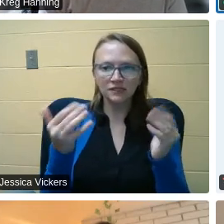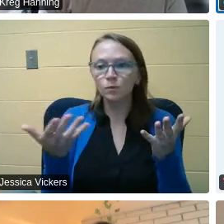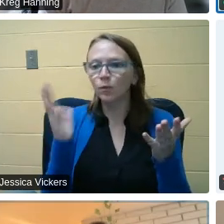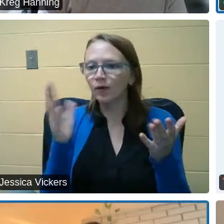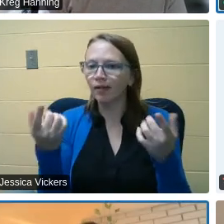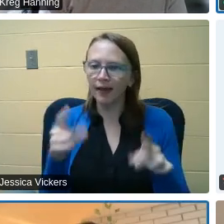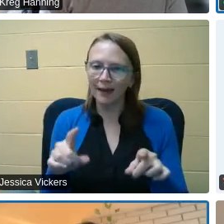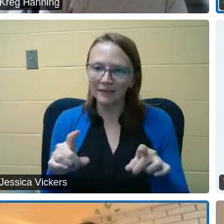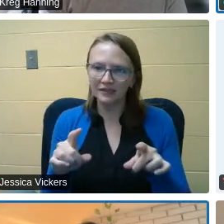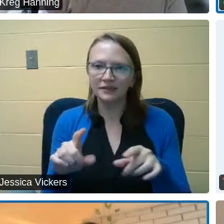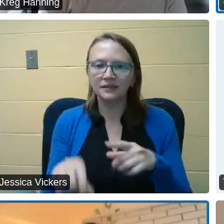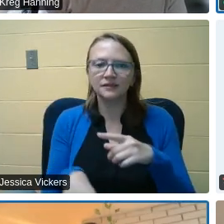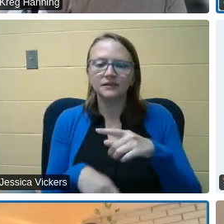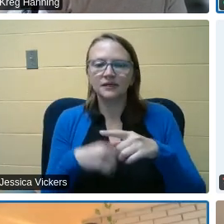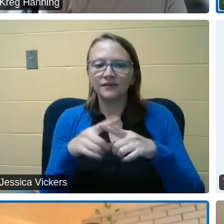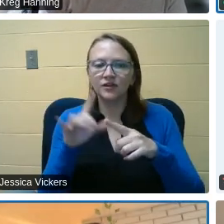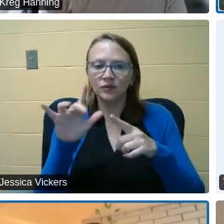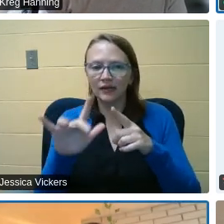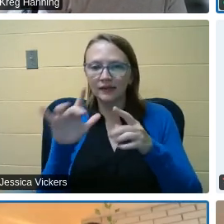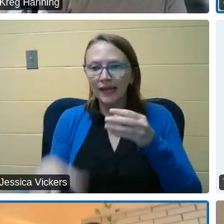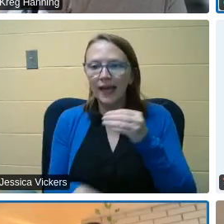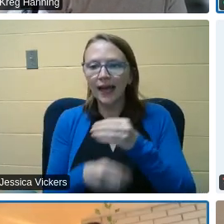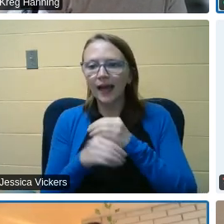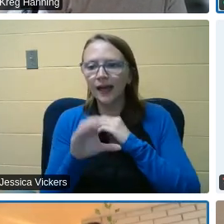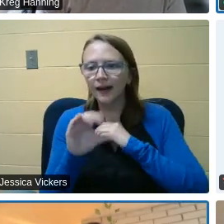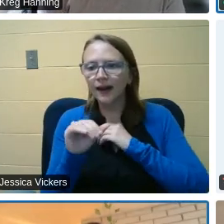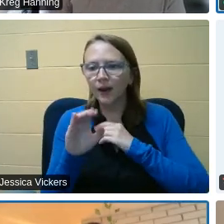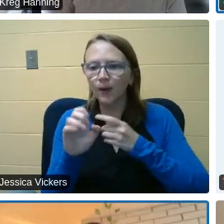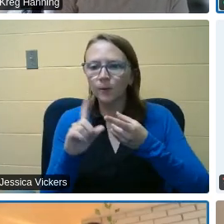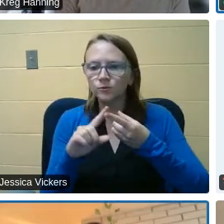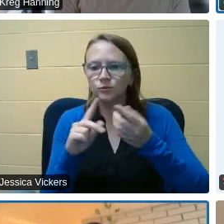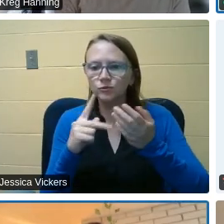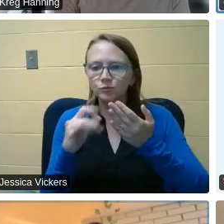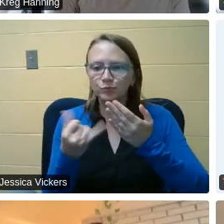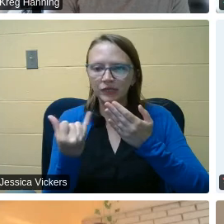snapshot of the code, and then you can hit the add code to project.